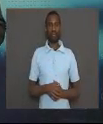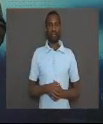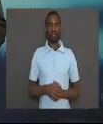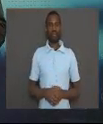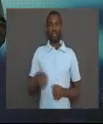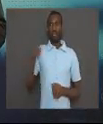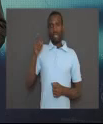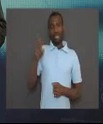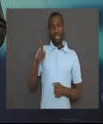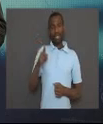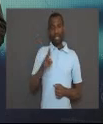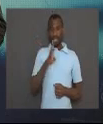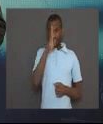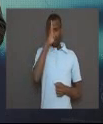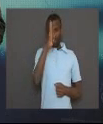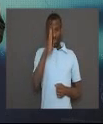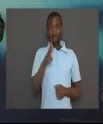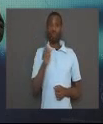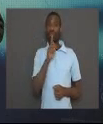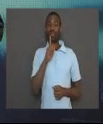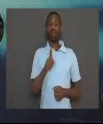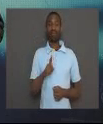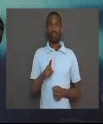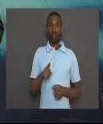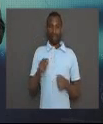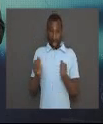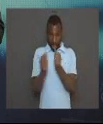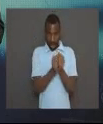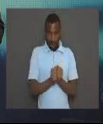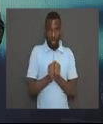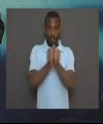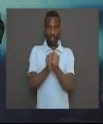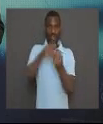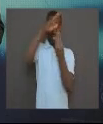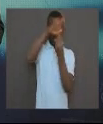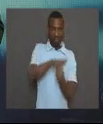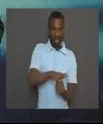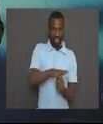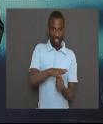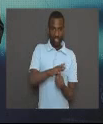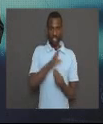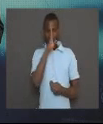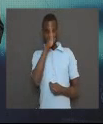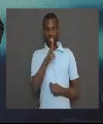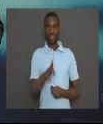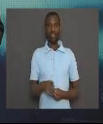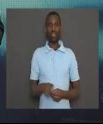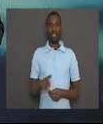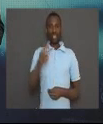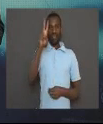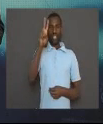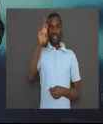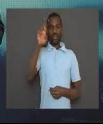This creates a jet effect consistent with the description of the